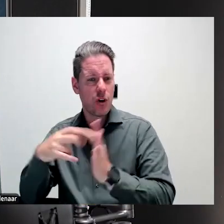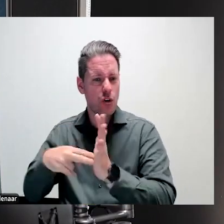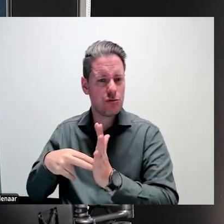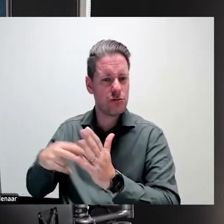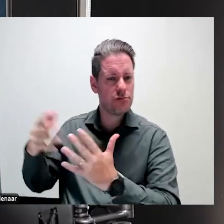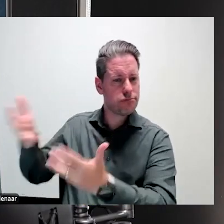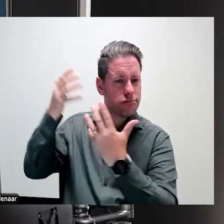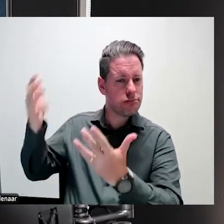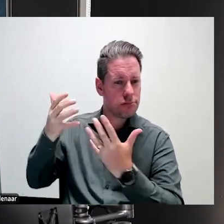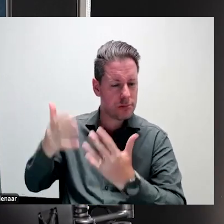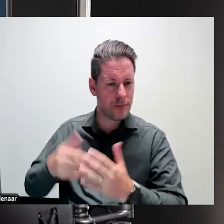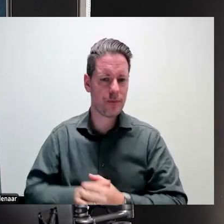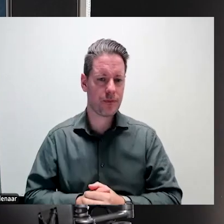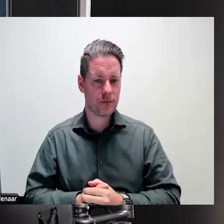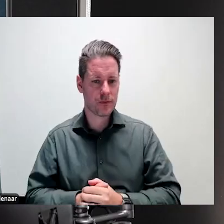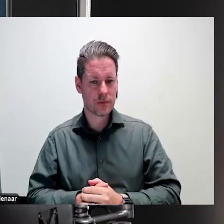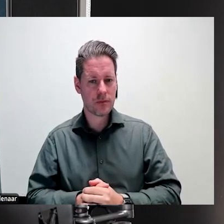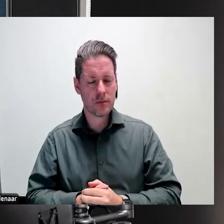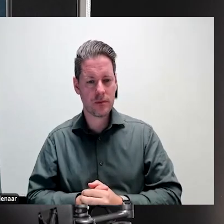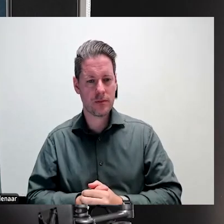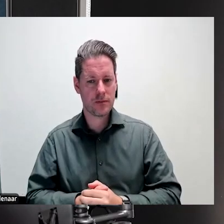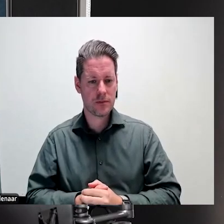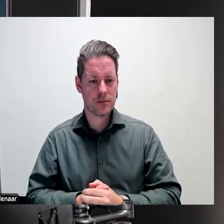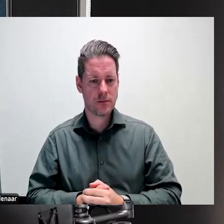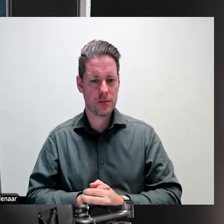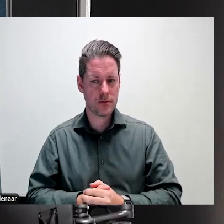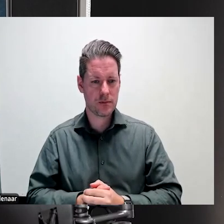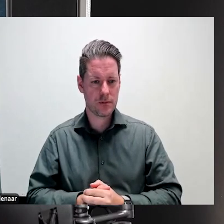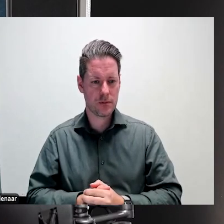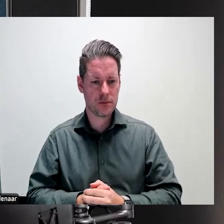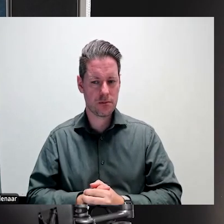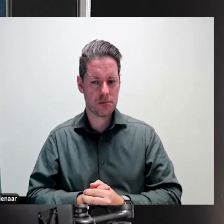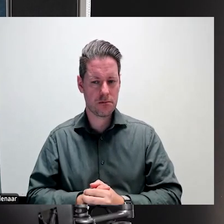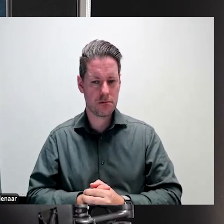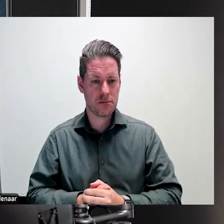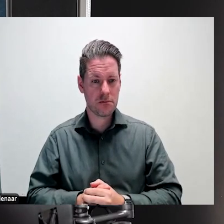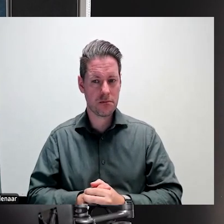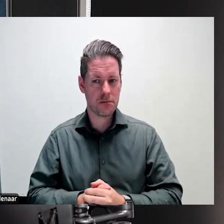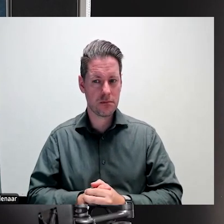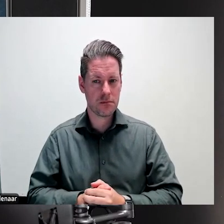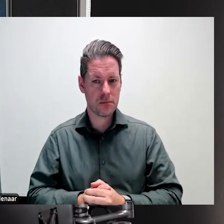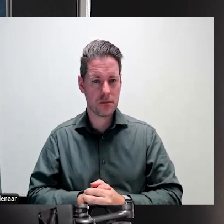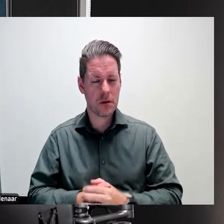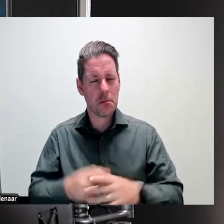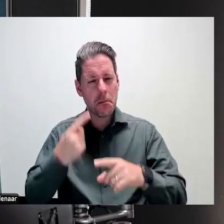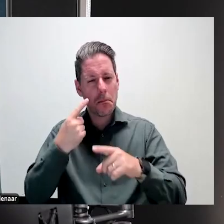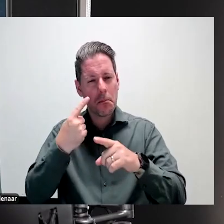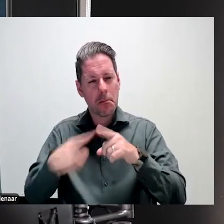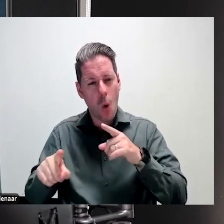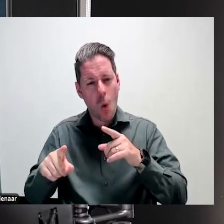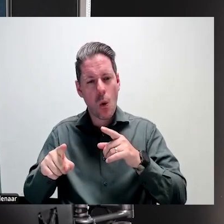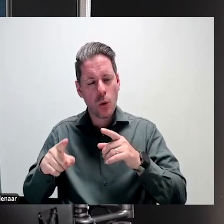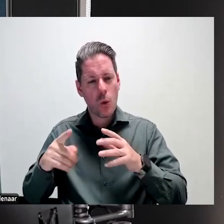areas, and then to the south of Innisfail there, so closer to Townsville. Otherwise, generally where we're seeing those winds coming around